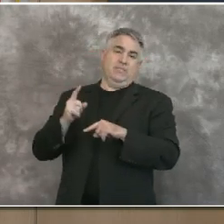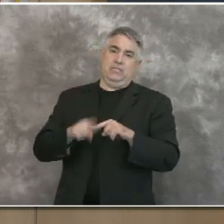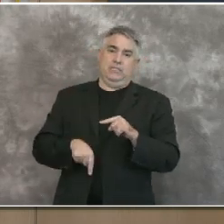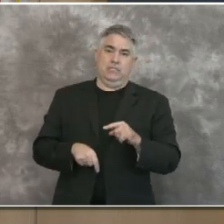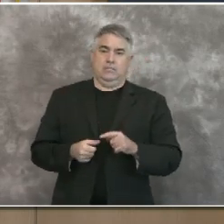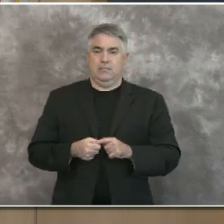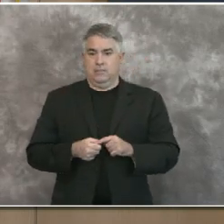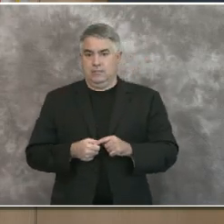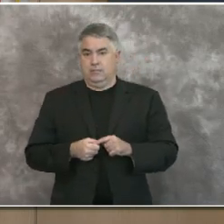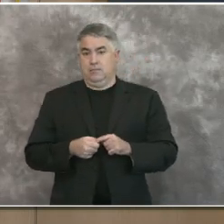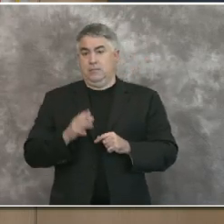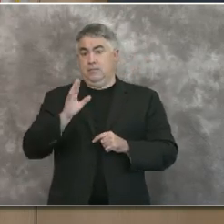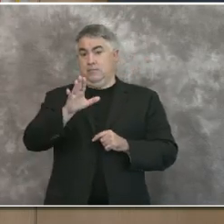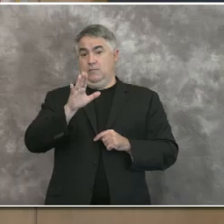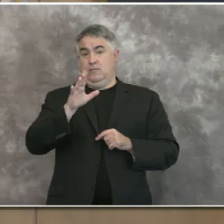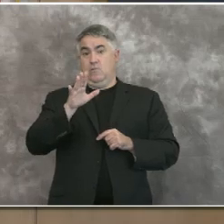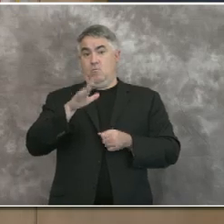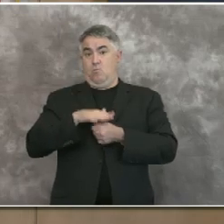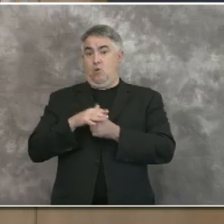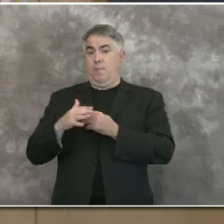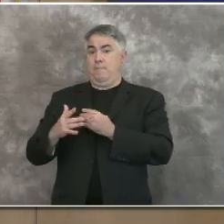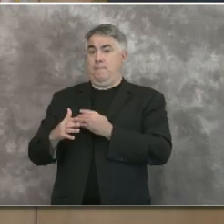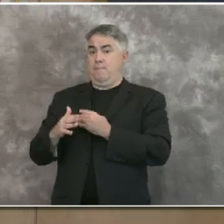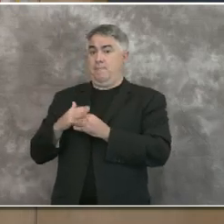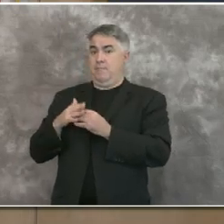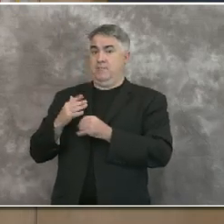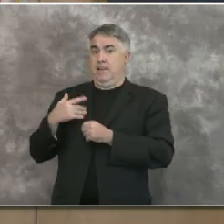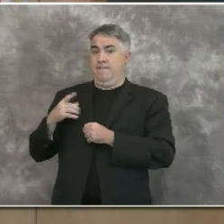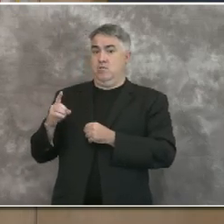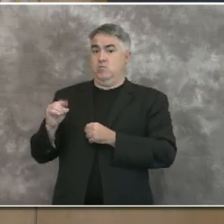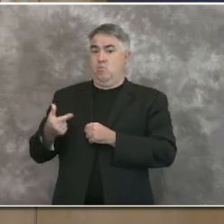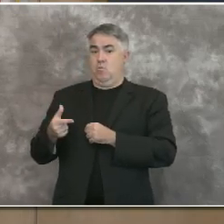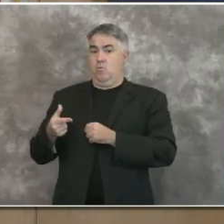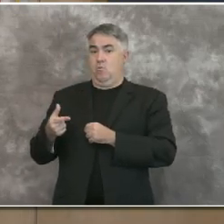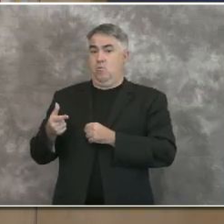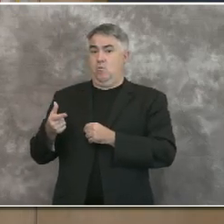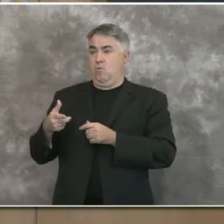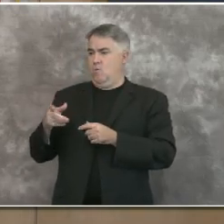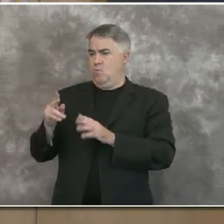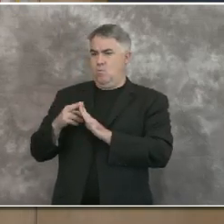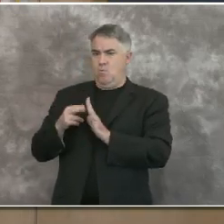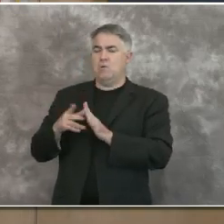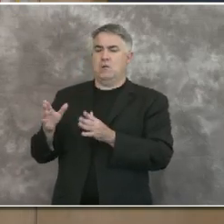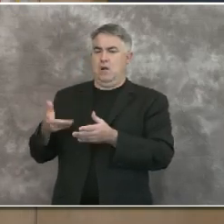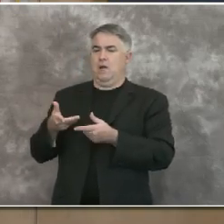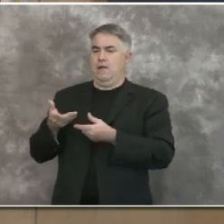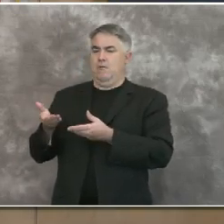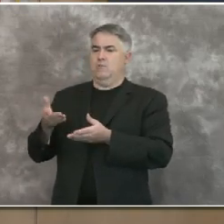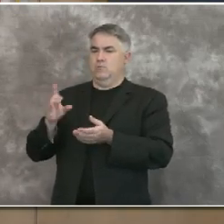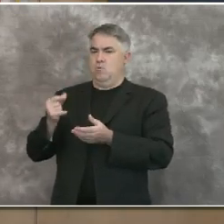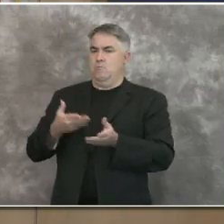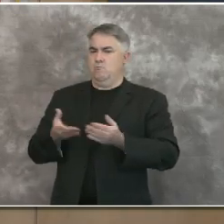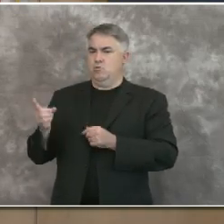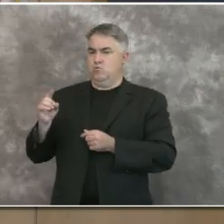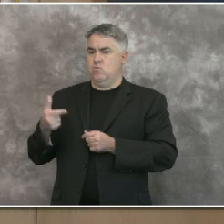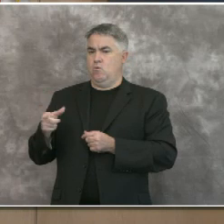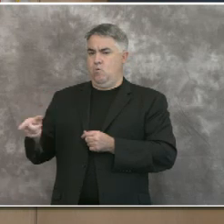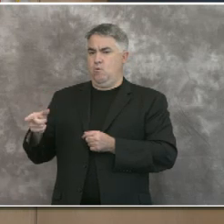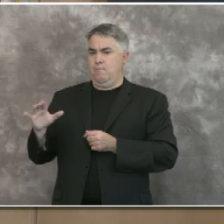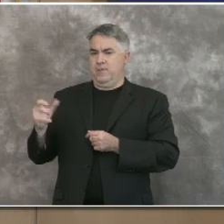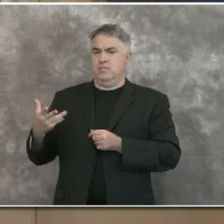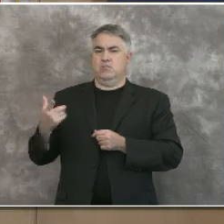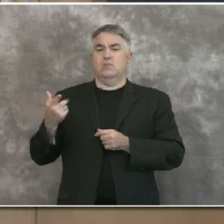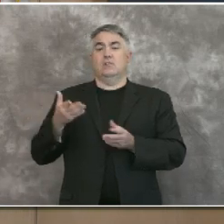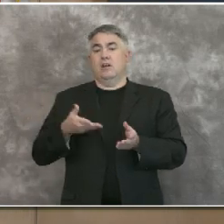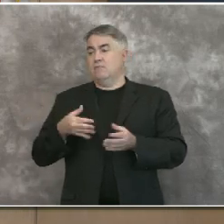dogs on the beach, then consistent with that local beach's rules, you can certainly take your dog. And then you can get in the water to swim,